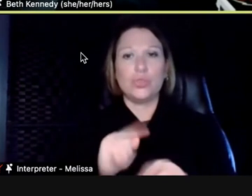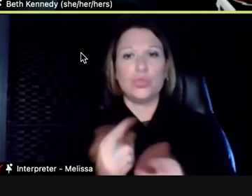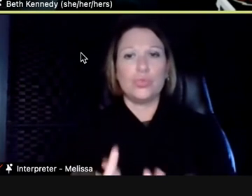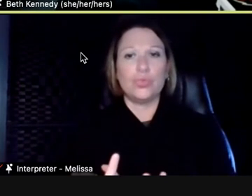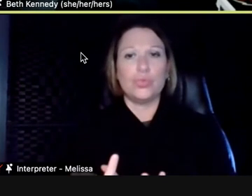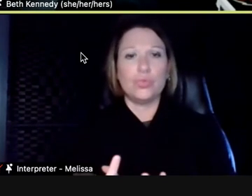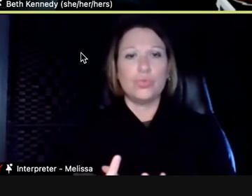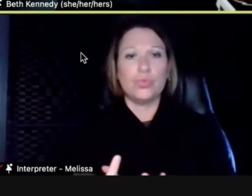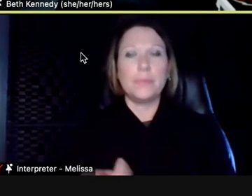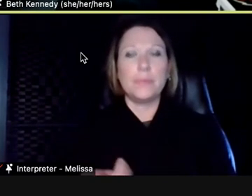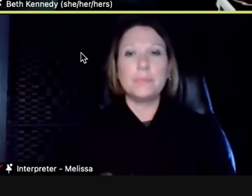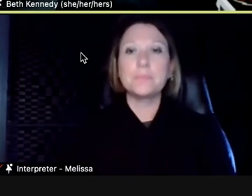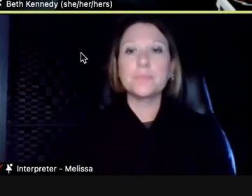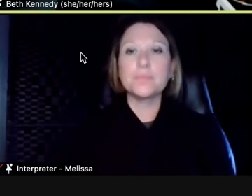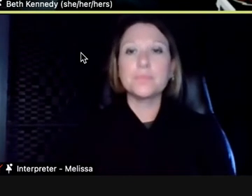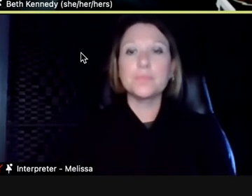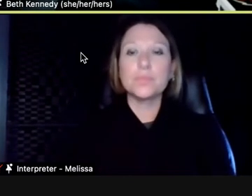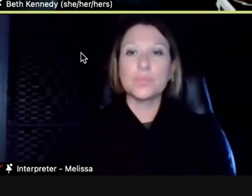Now,